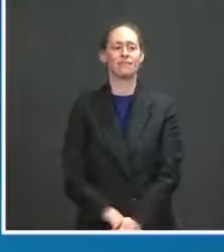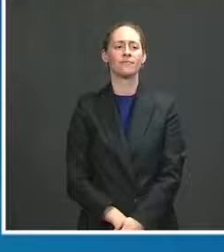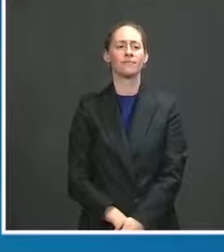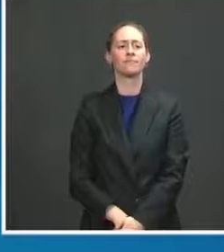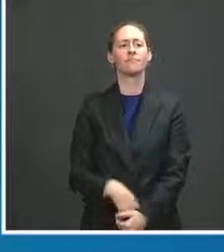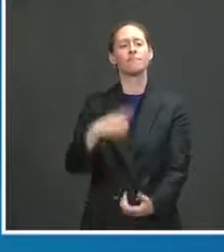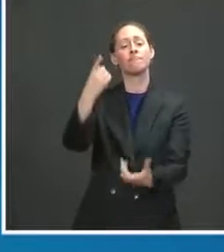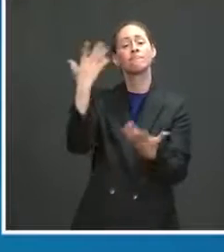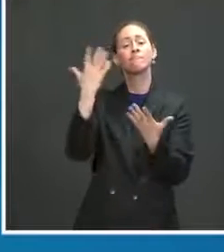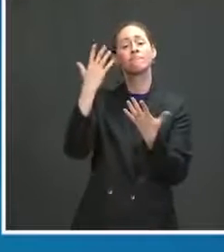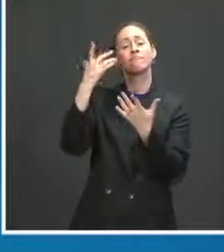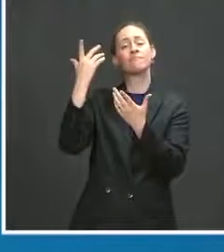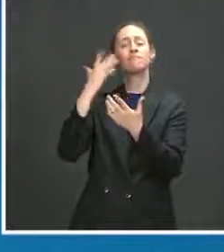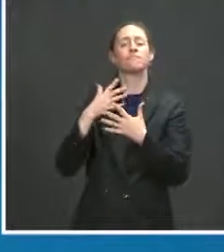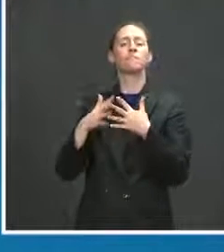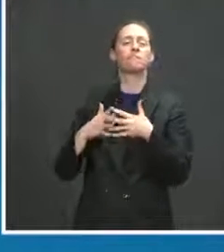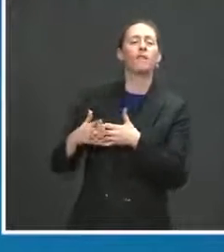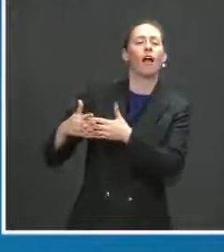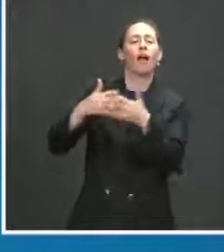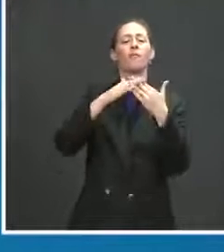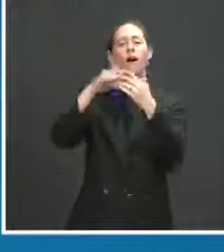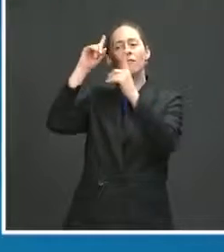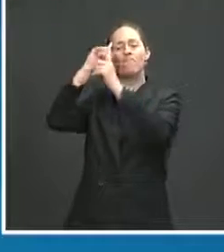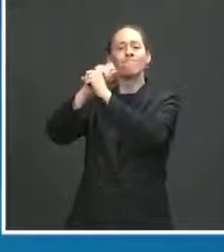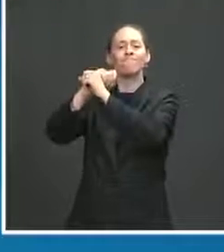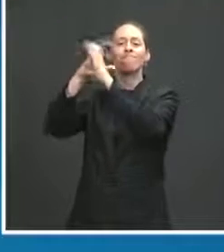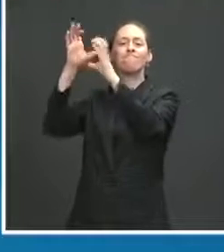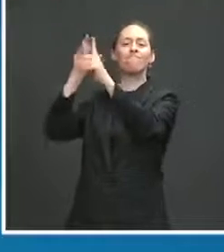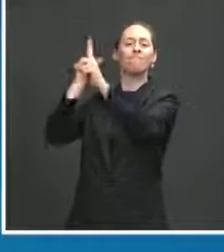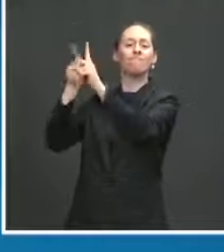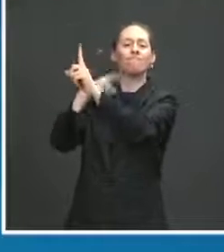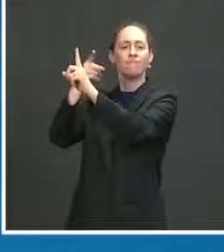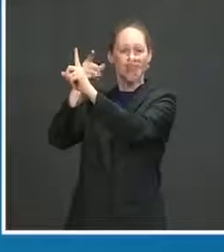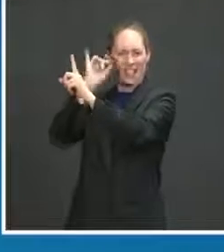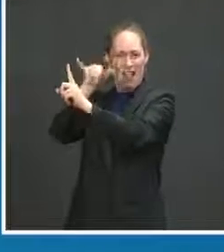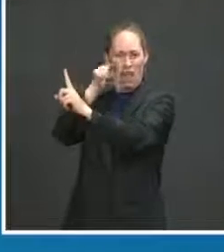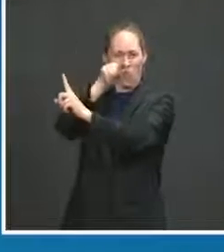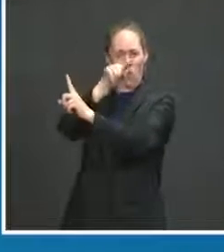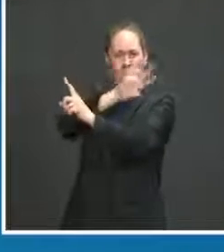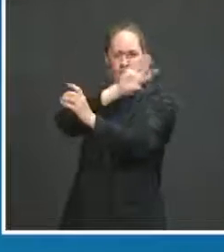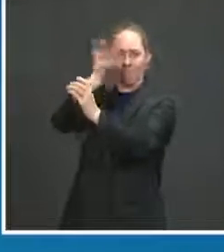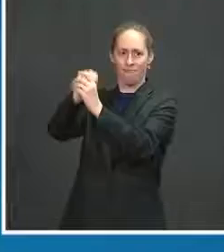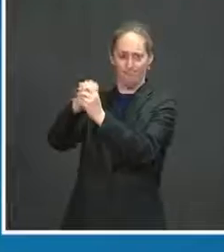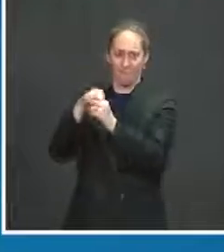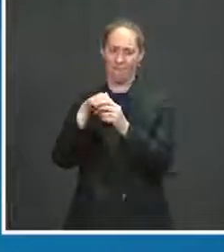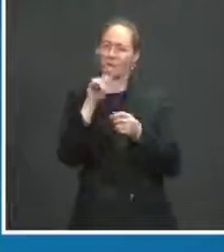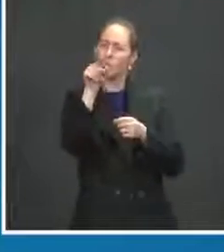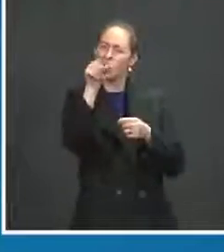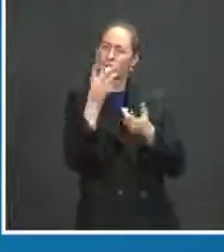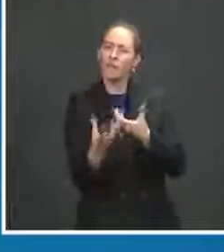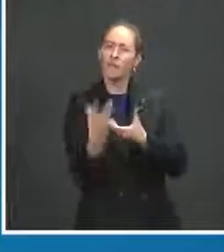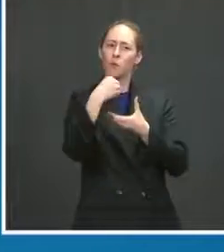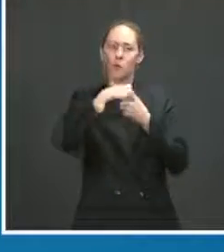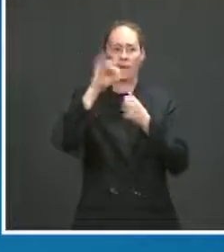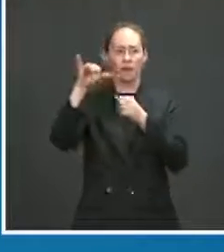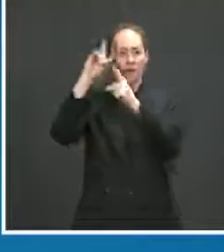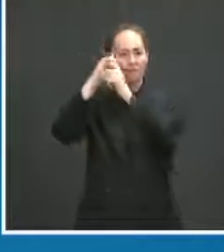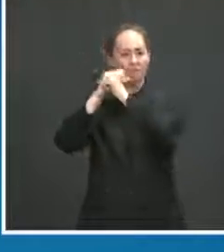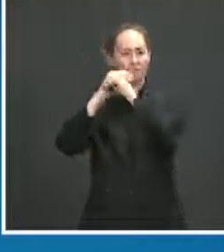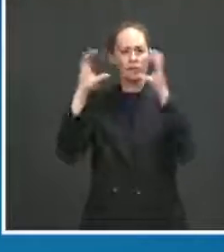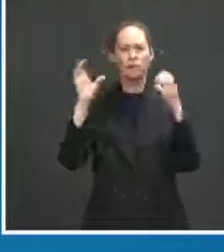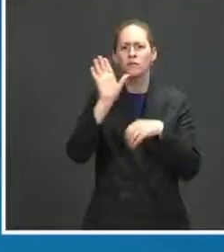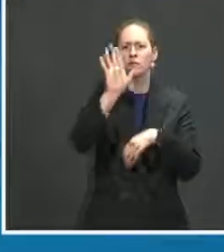aspiration. So hold on to that. Because in your career, you